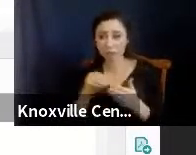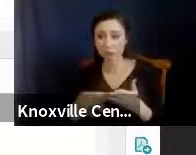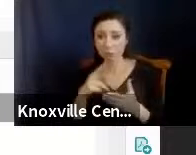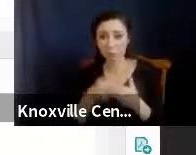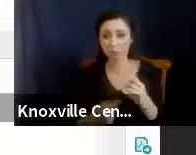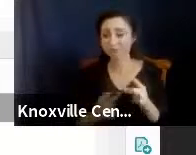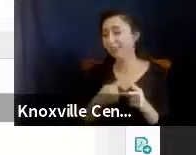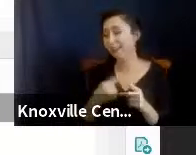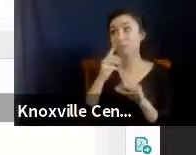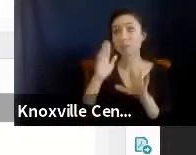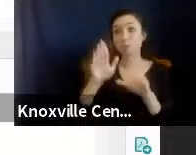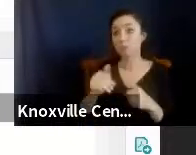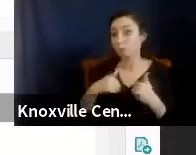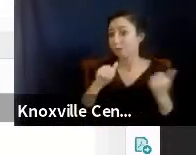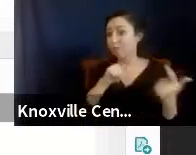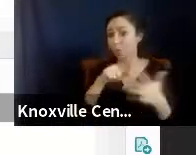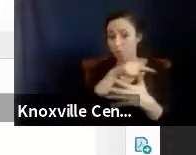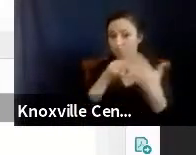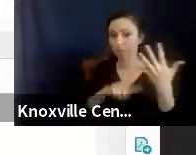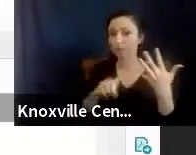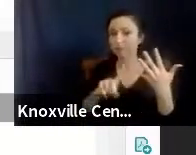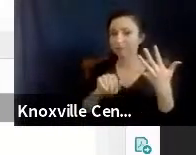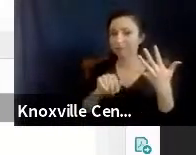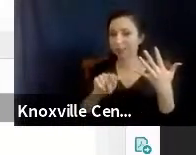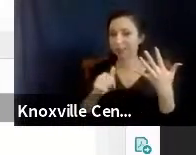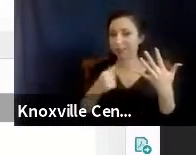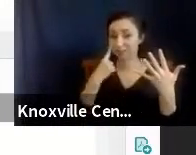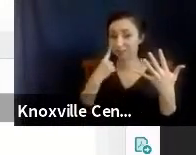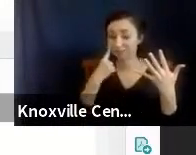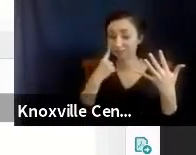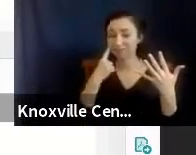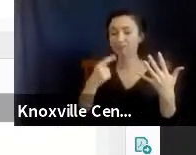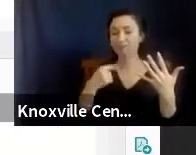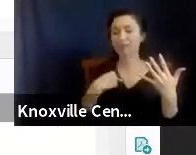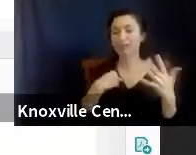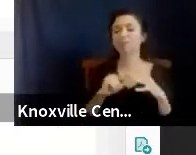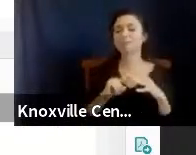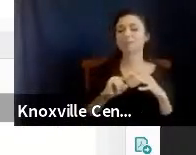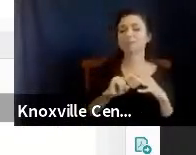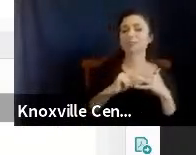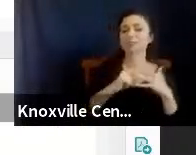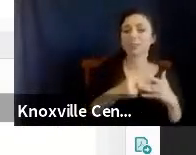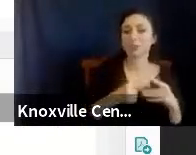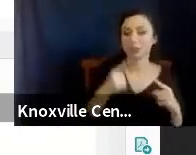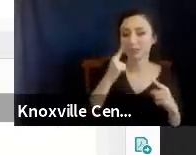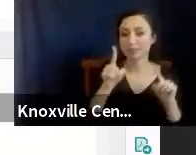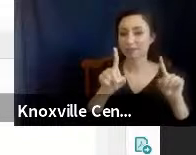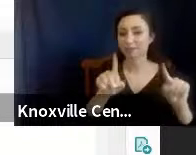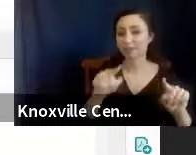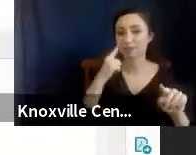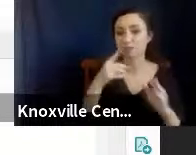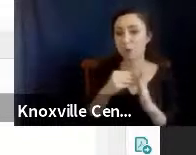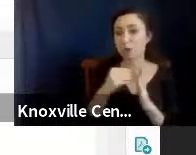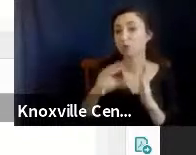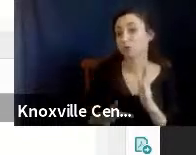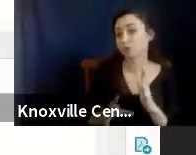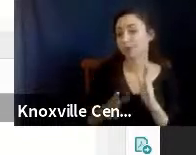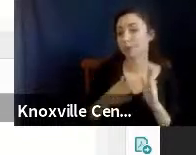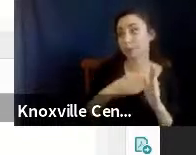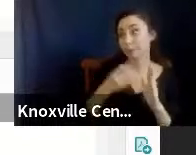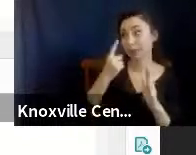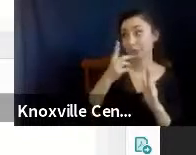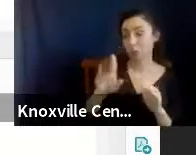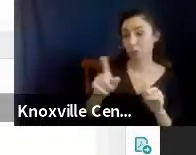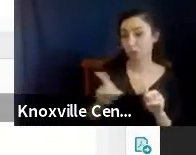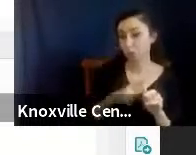all that data, honestly. So, yeah, but I was initially thinking of attendance rate for students. Yes. That's my understanding. Your